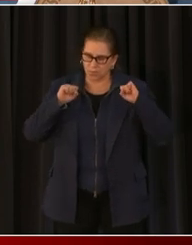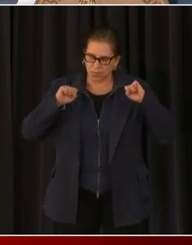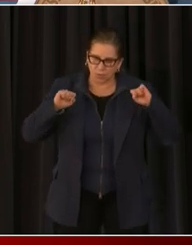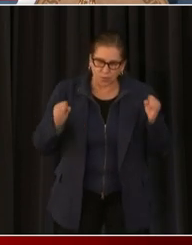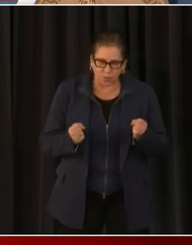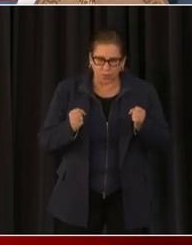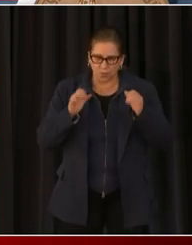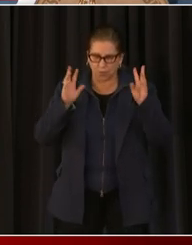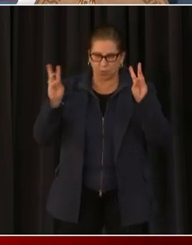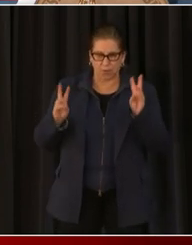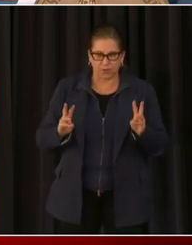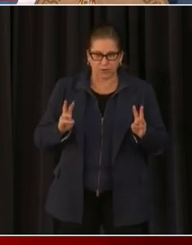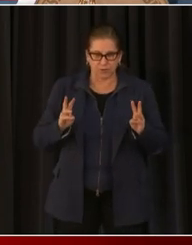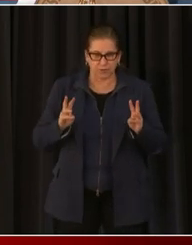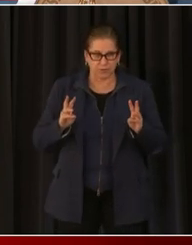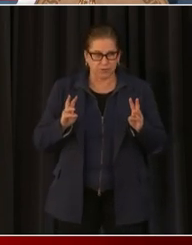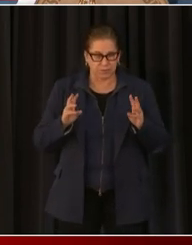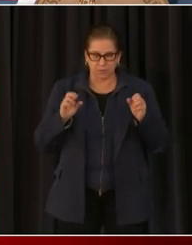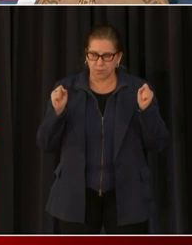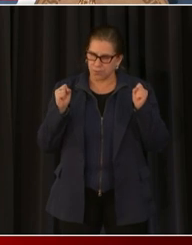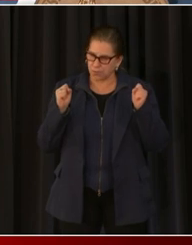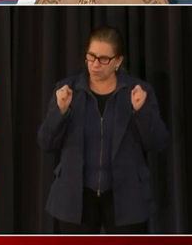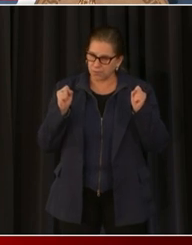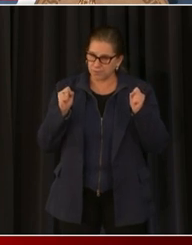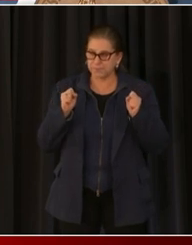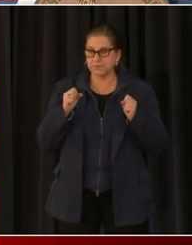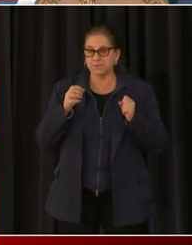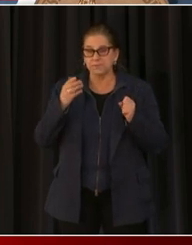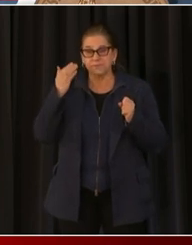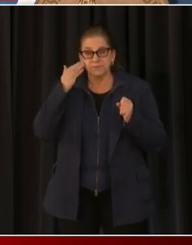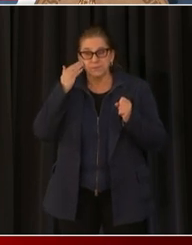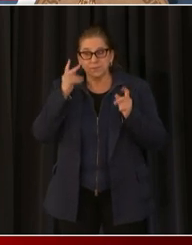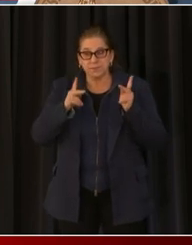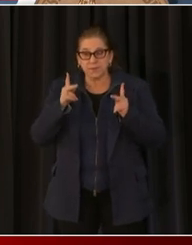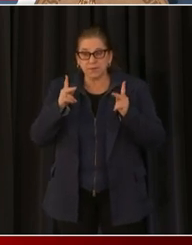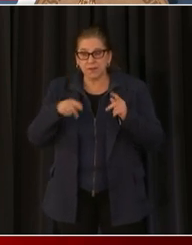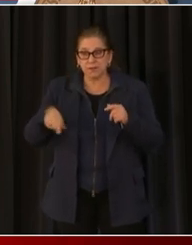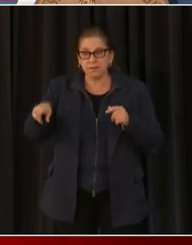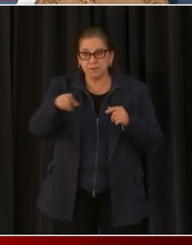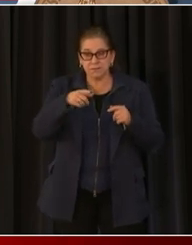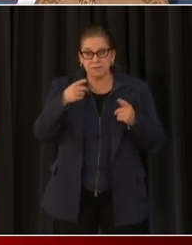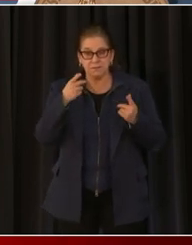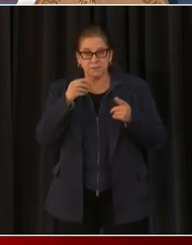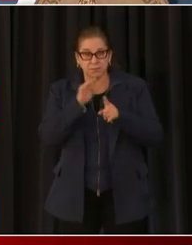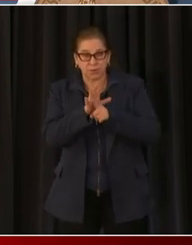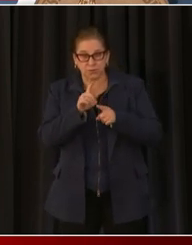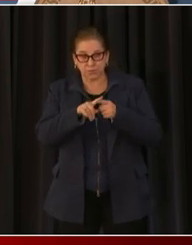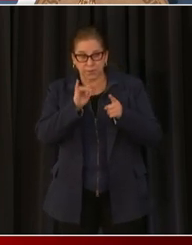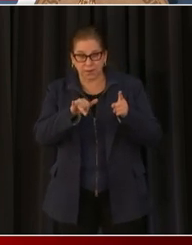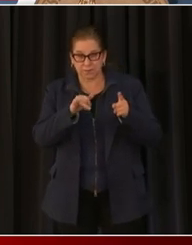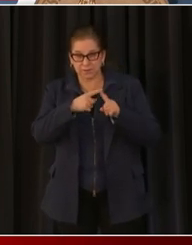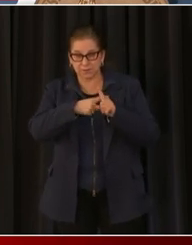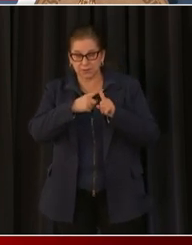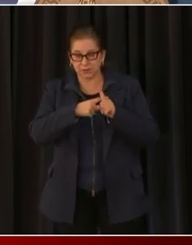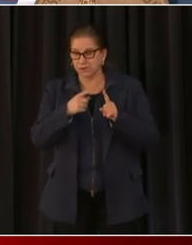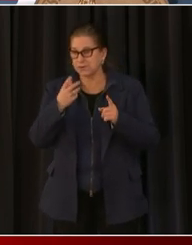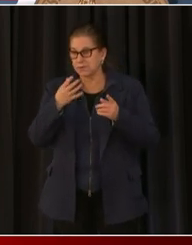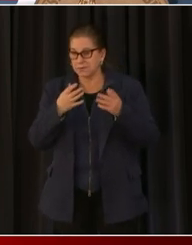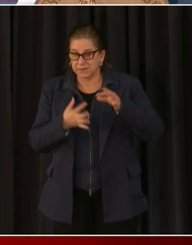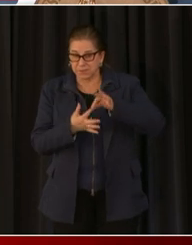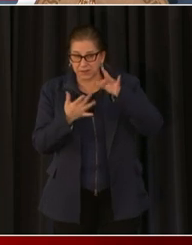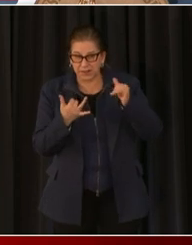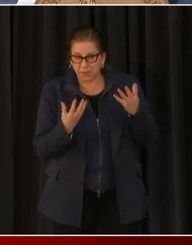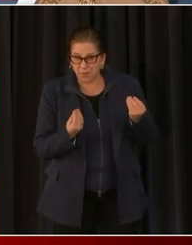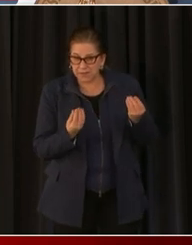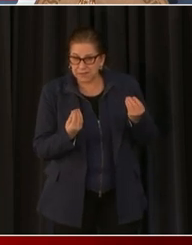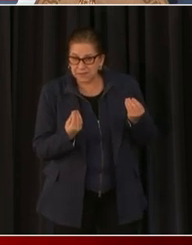If people are exposed to these conditions, especially when it's wet and cold, they will